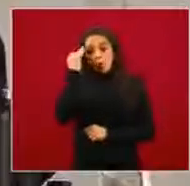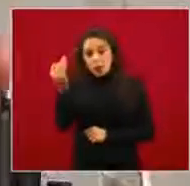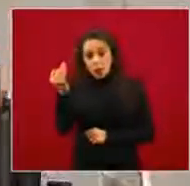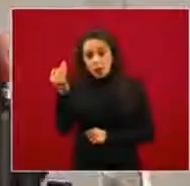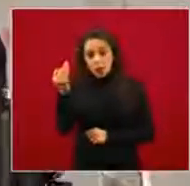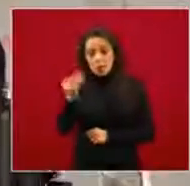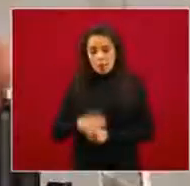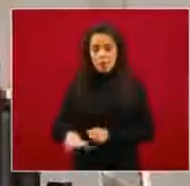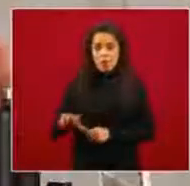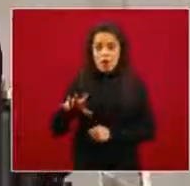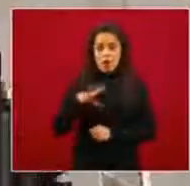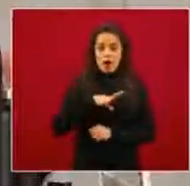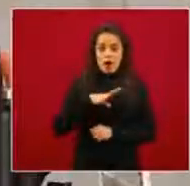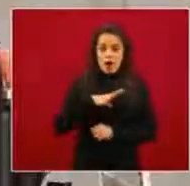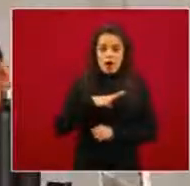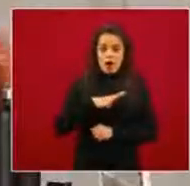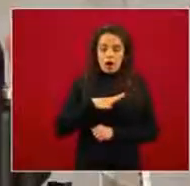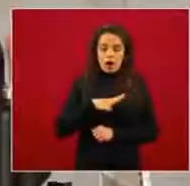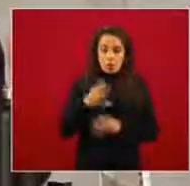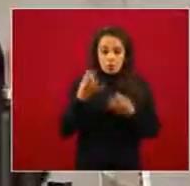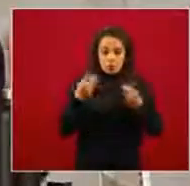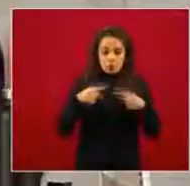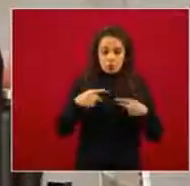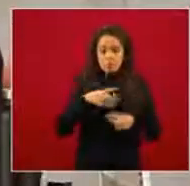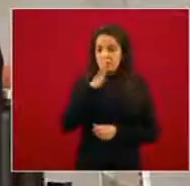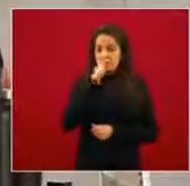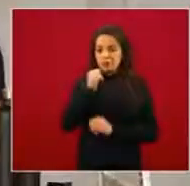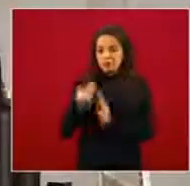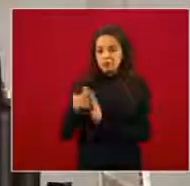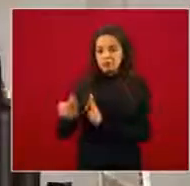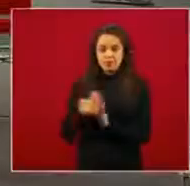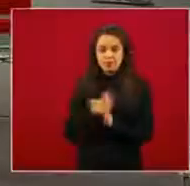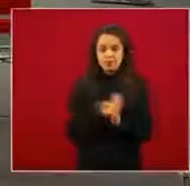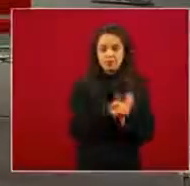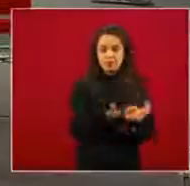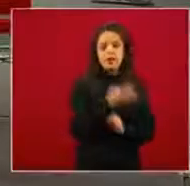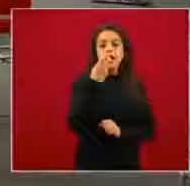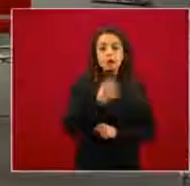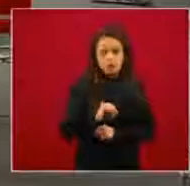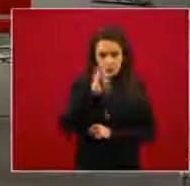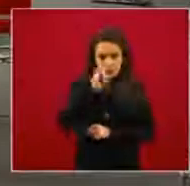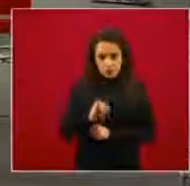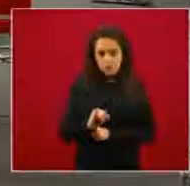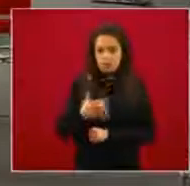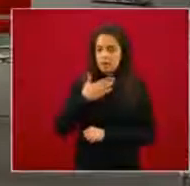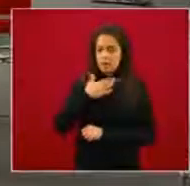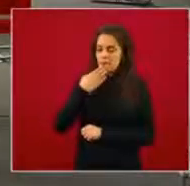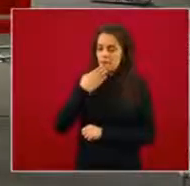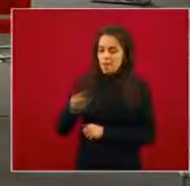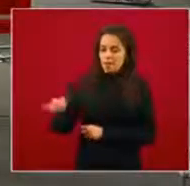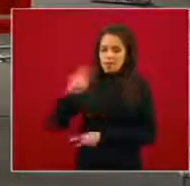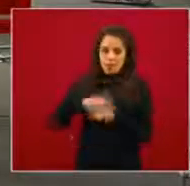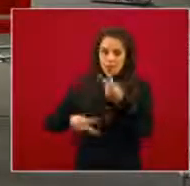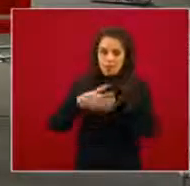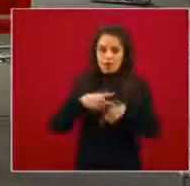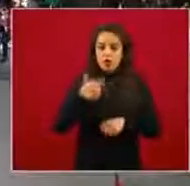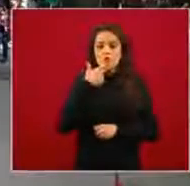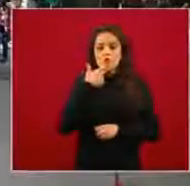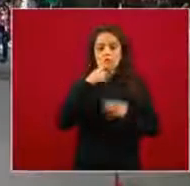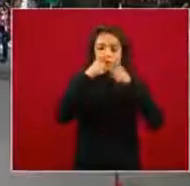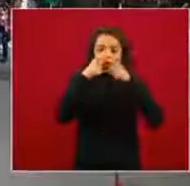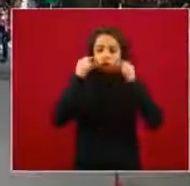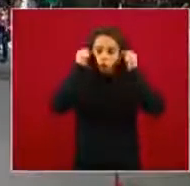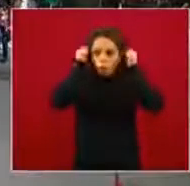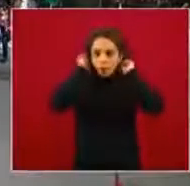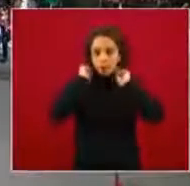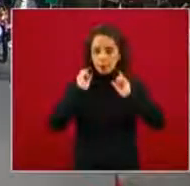for small periods of times when it's not likely to guarantee the safe distancing, mask